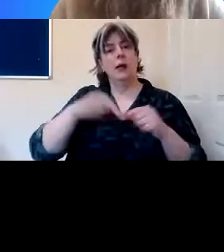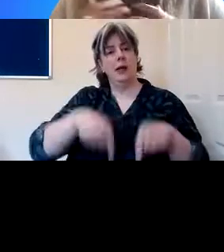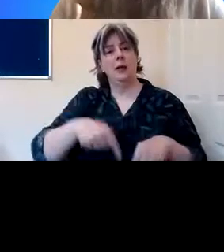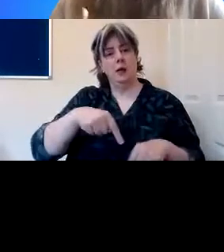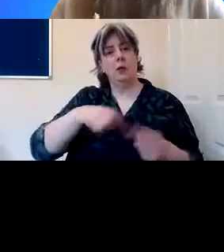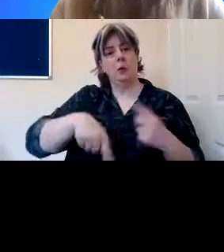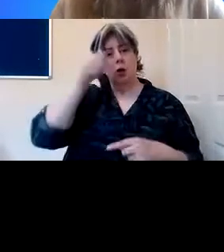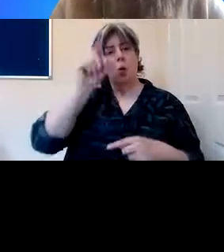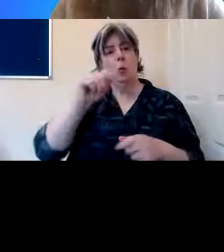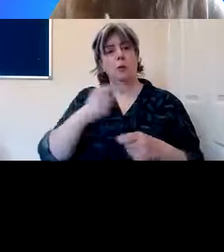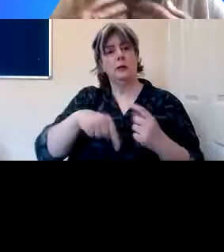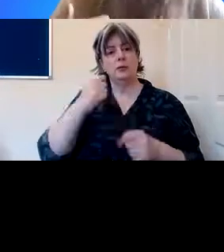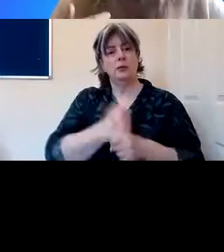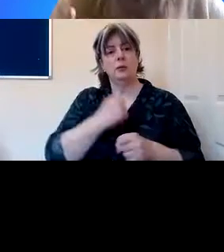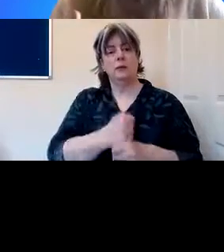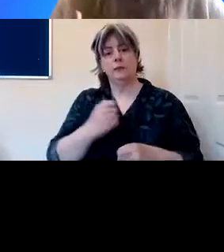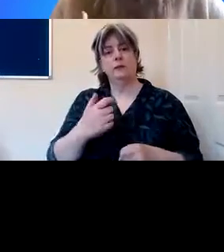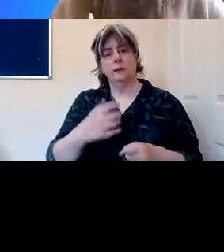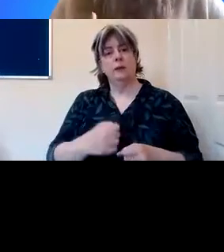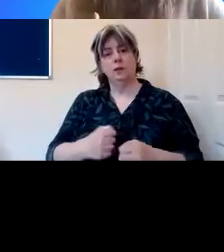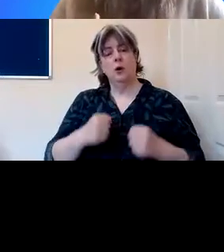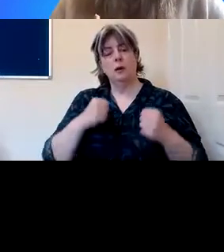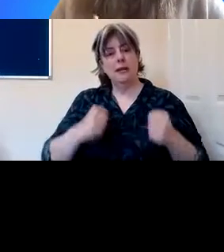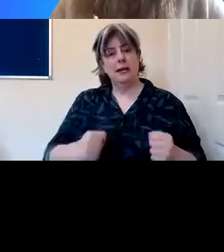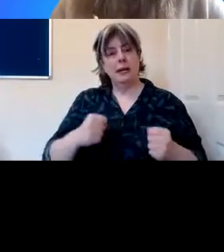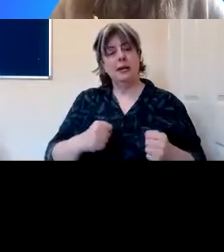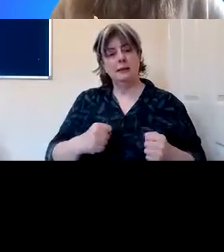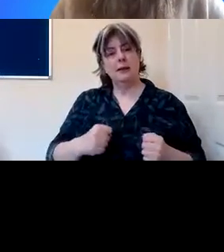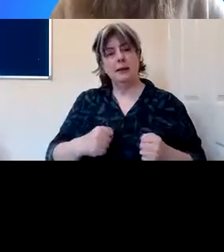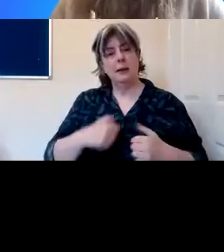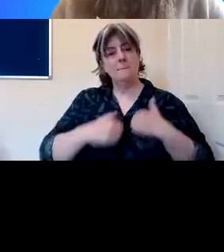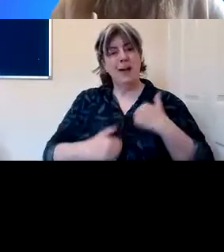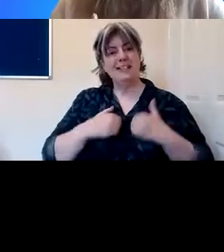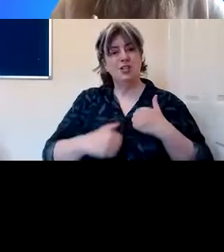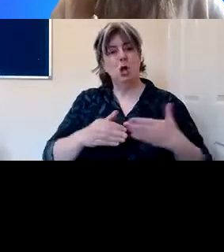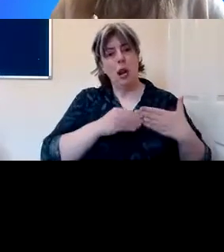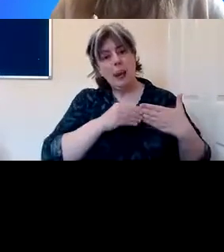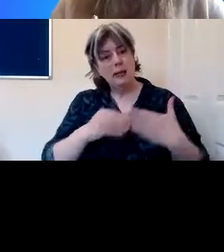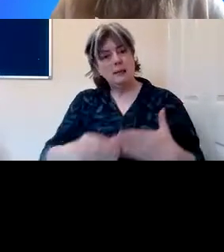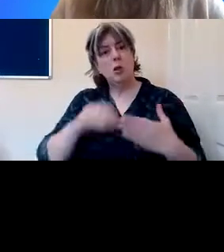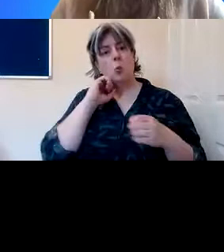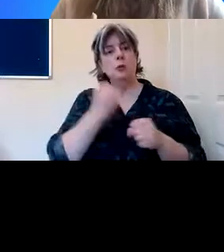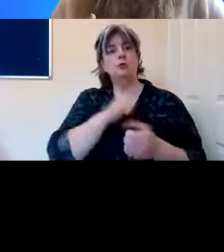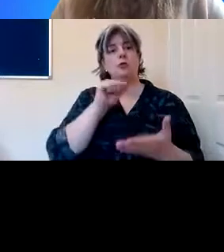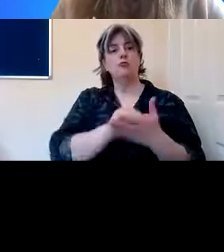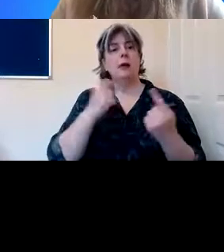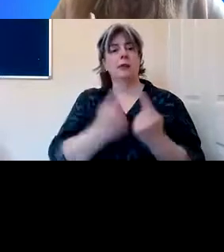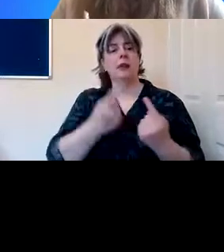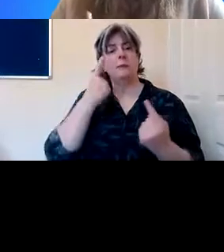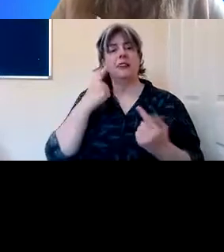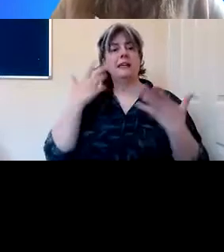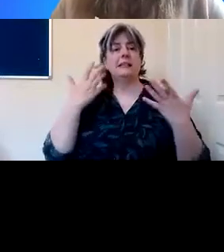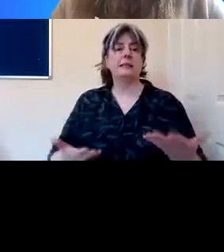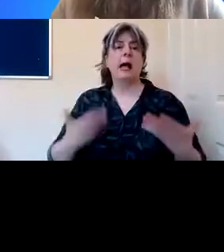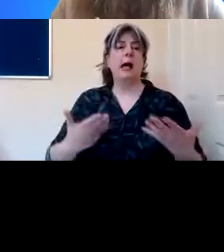a dedicated, a passionate leadership out there who will do the right thing. And I think it's time that